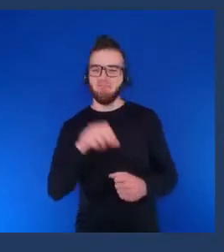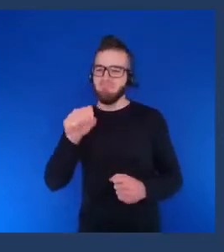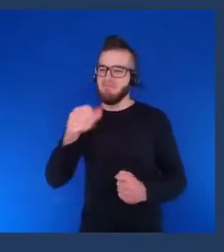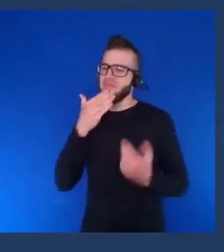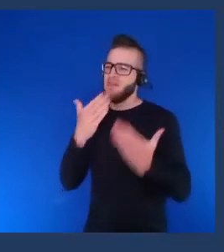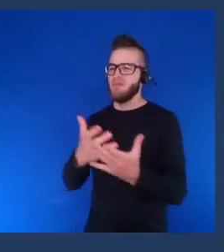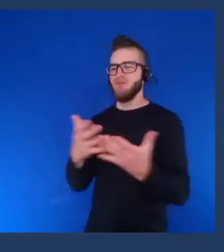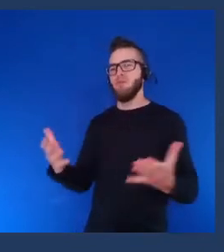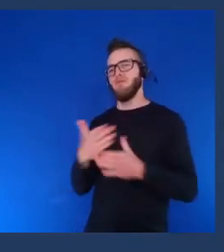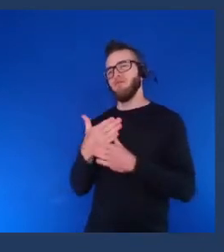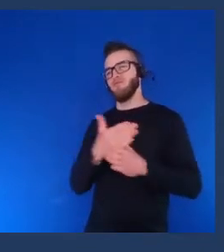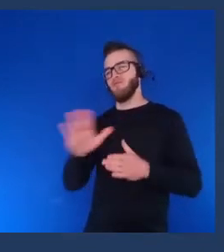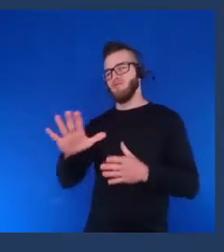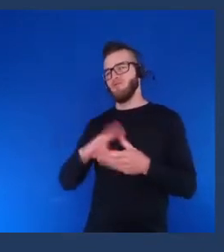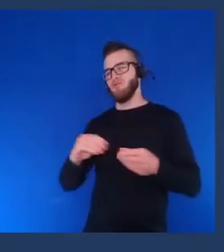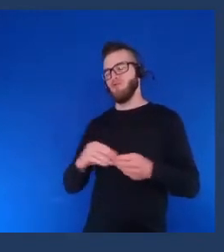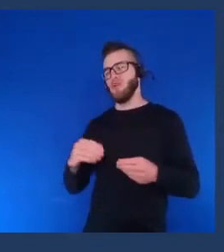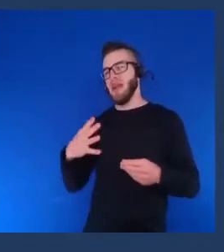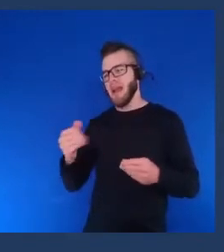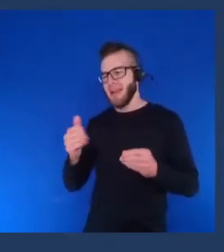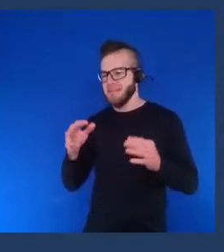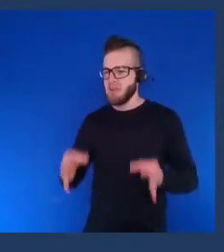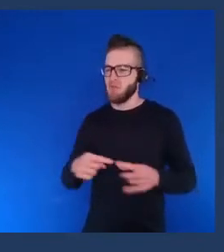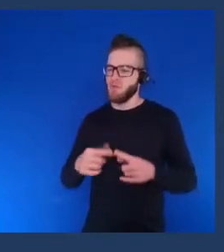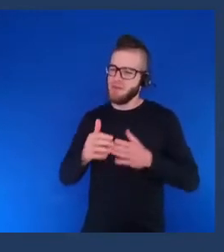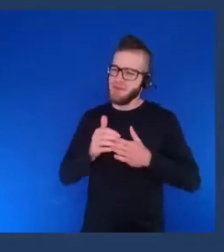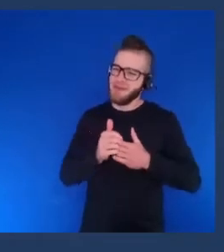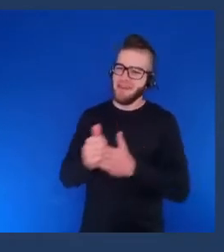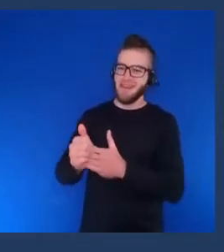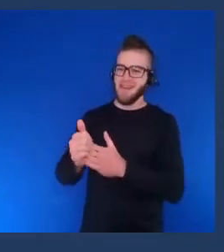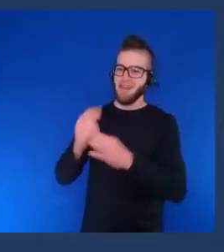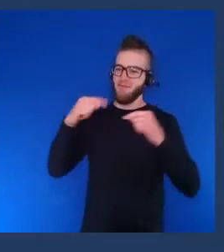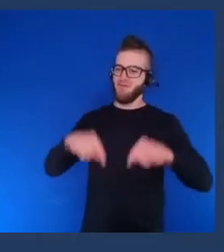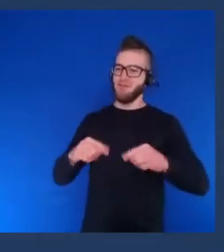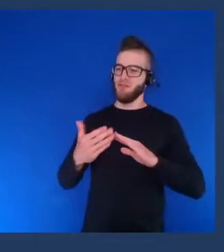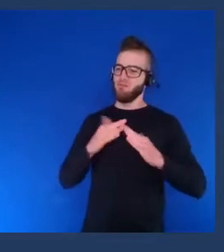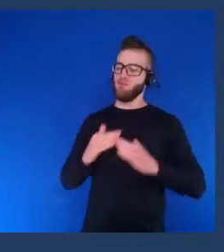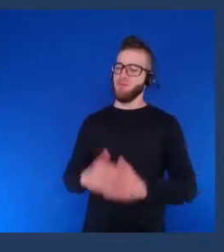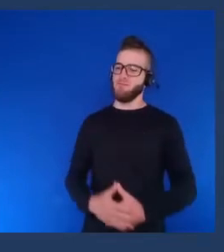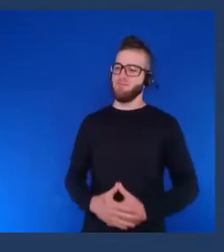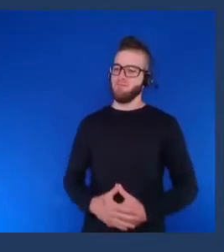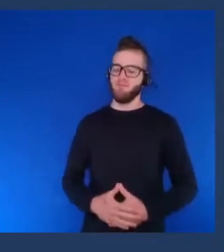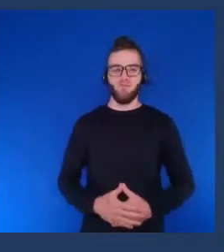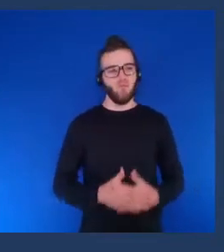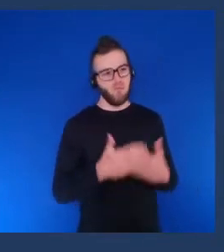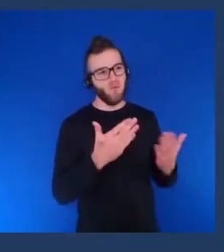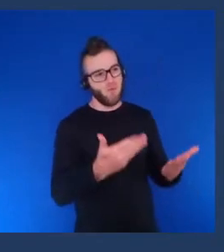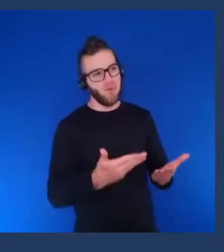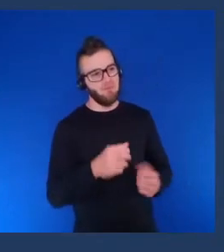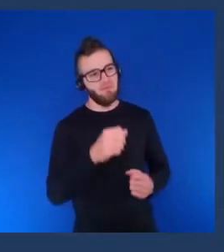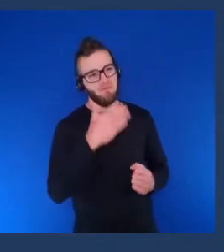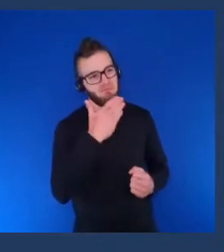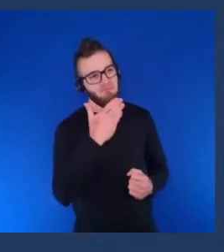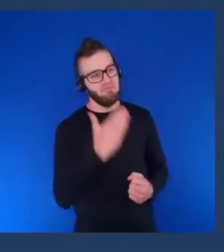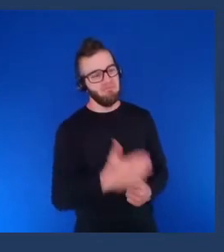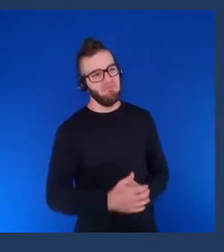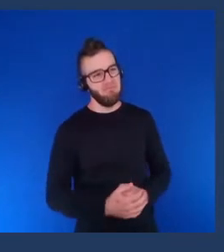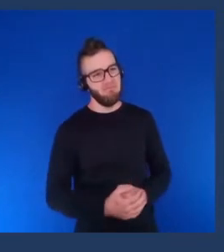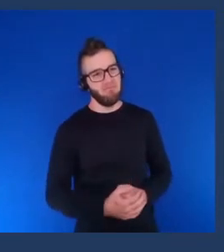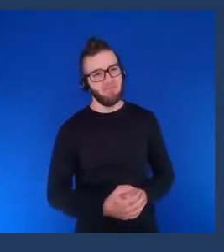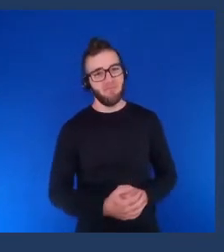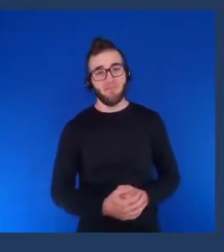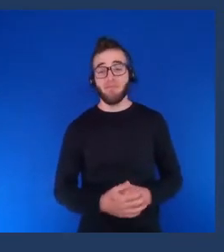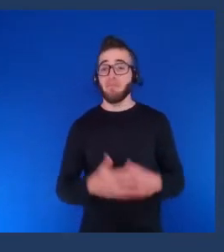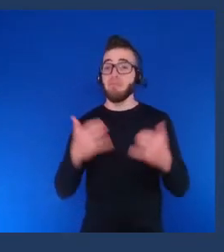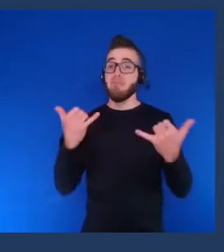our community. You're welcome. Thank you. And with that, folks, I will bring our opening session